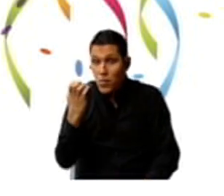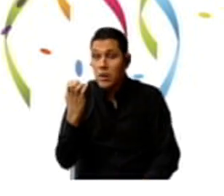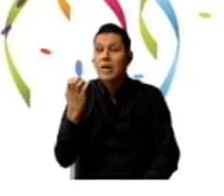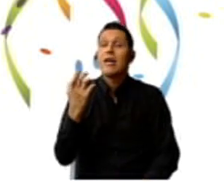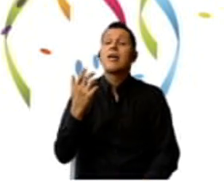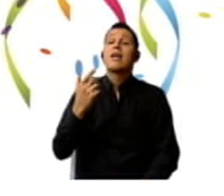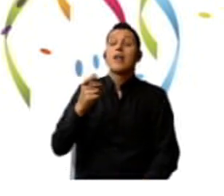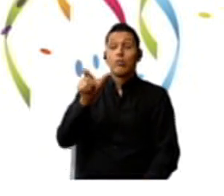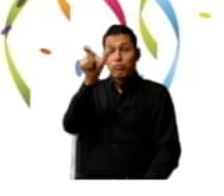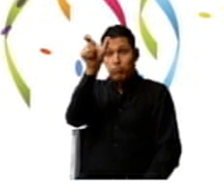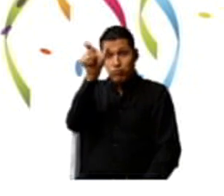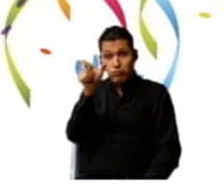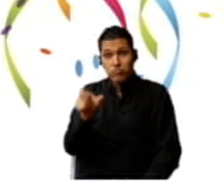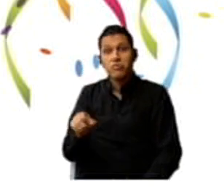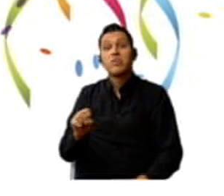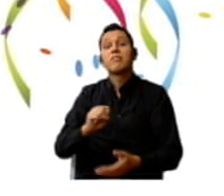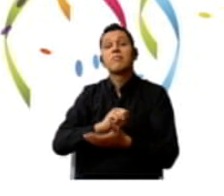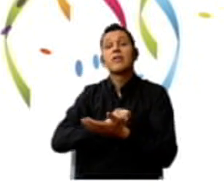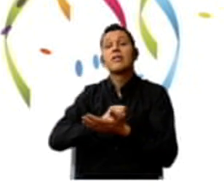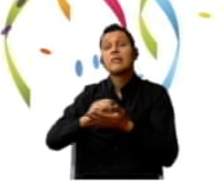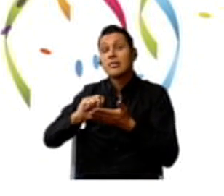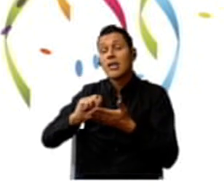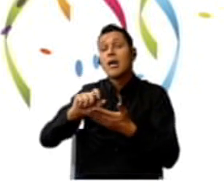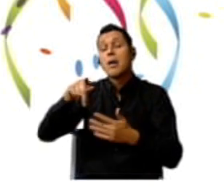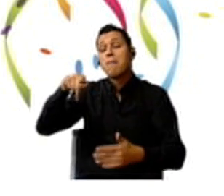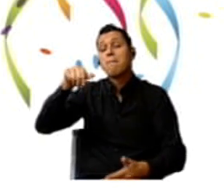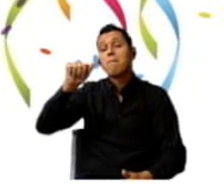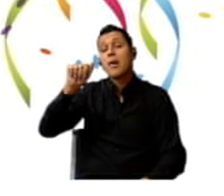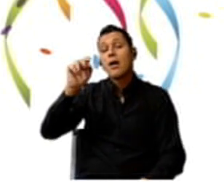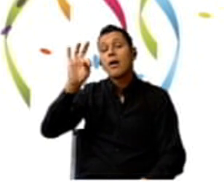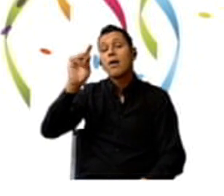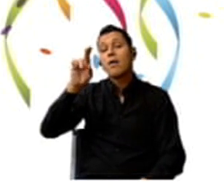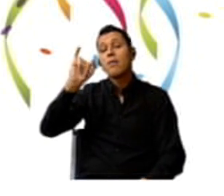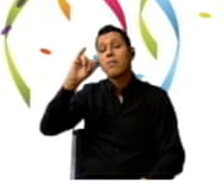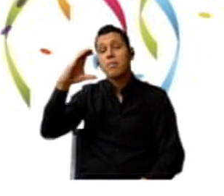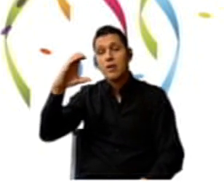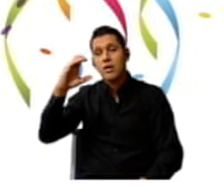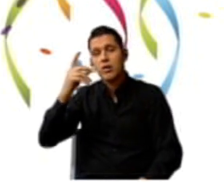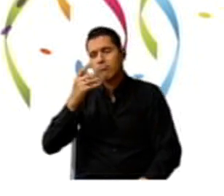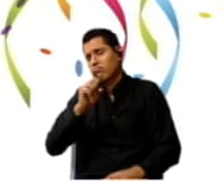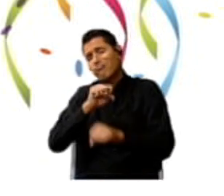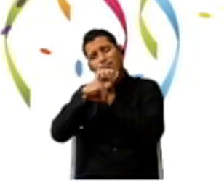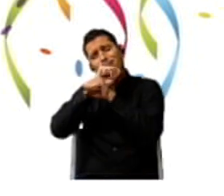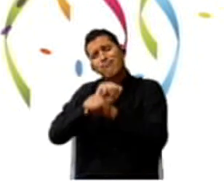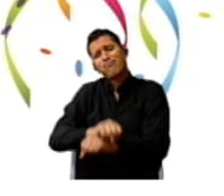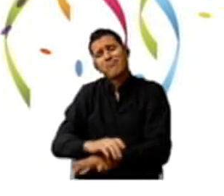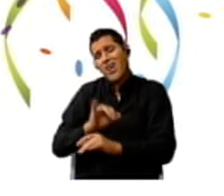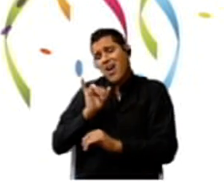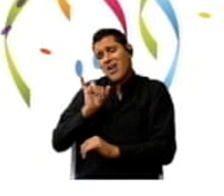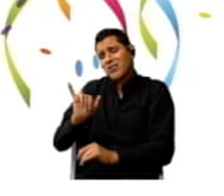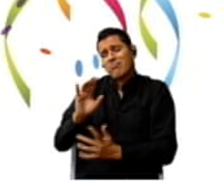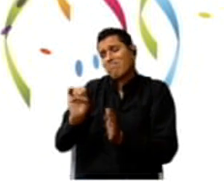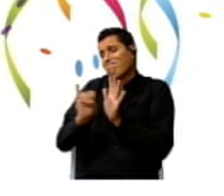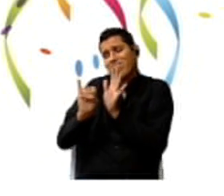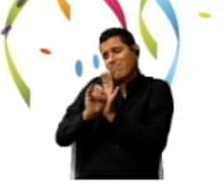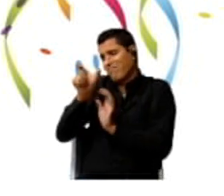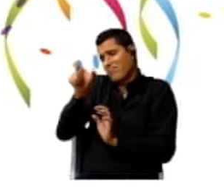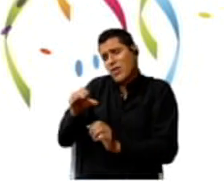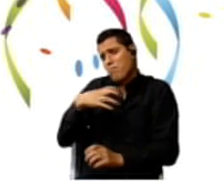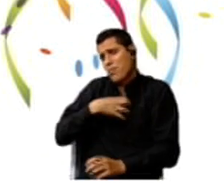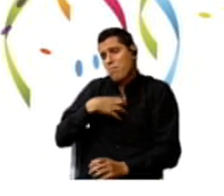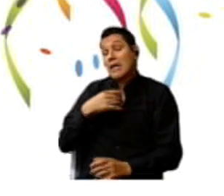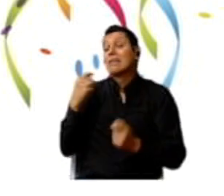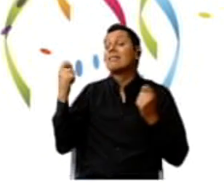Kingdom, used to wear green clothes. And when is it celebrated? Well, it is